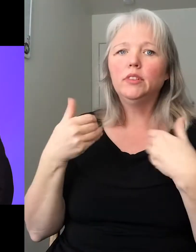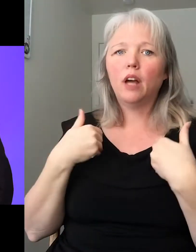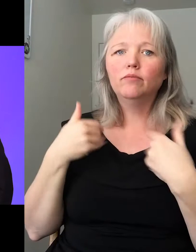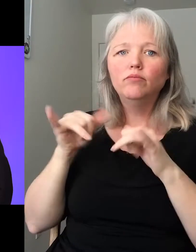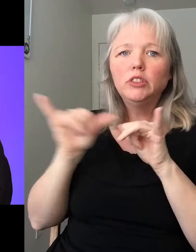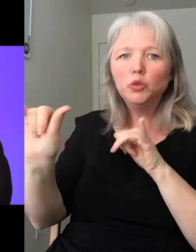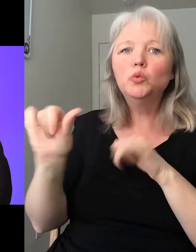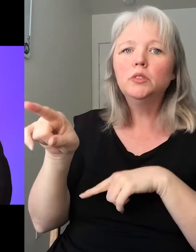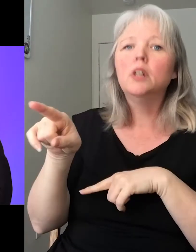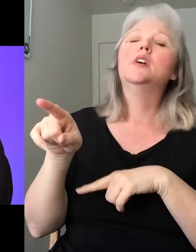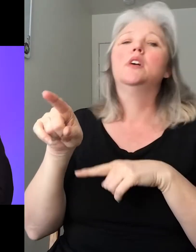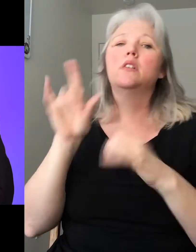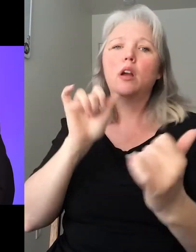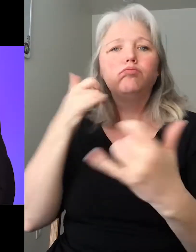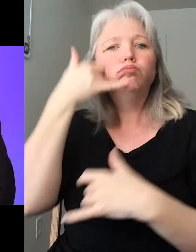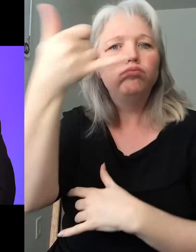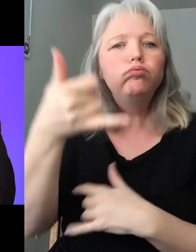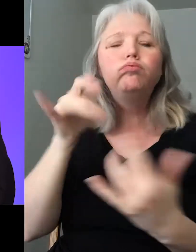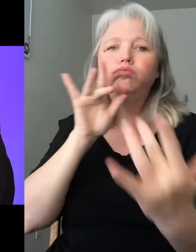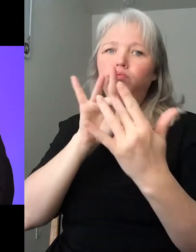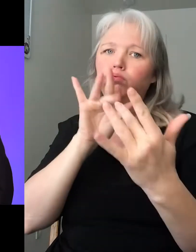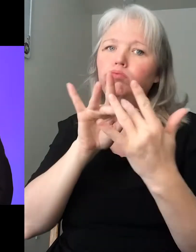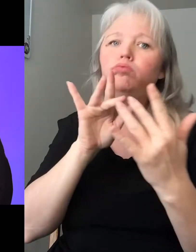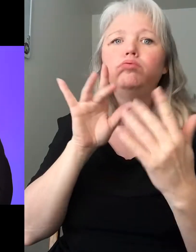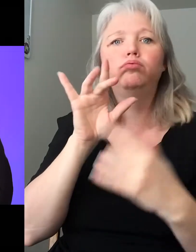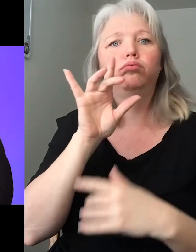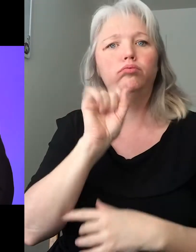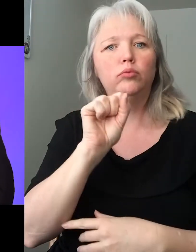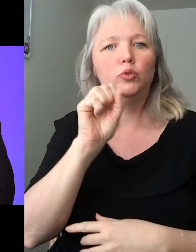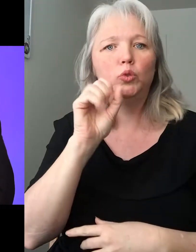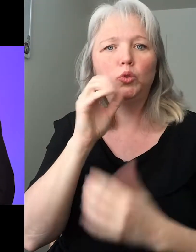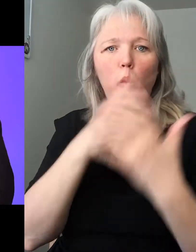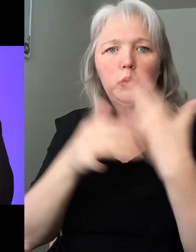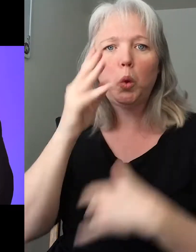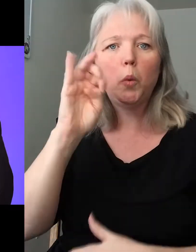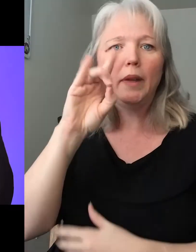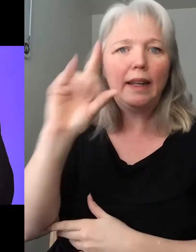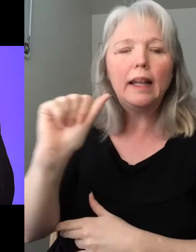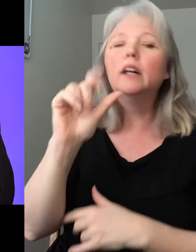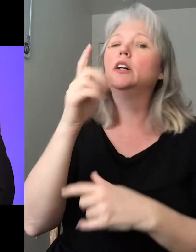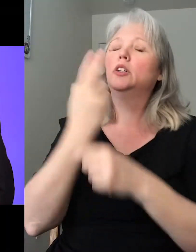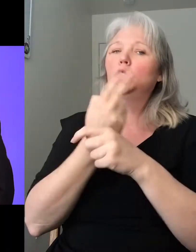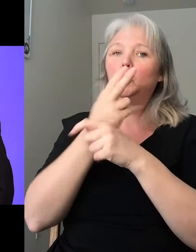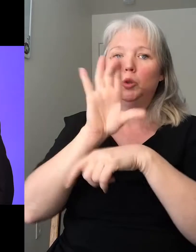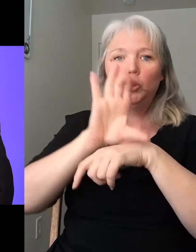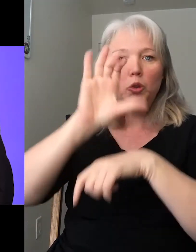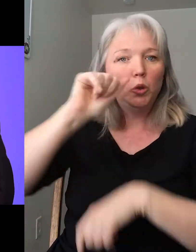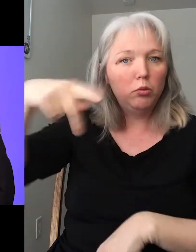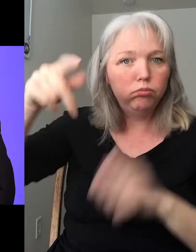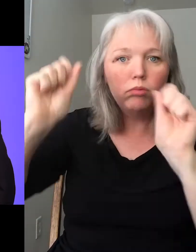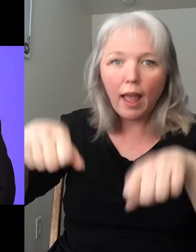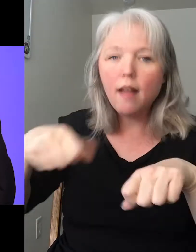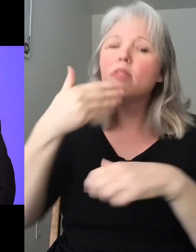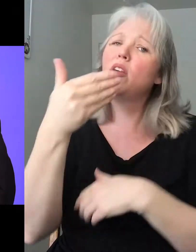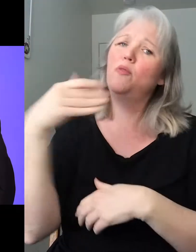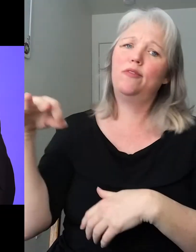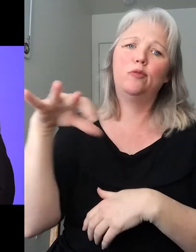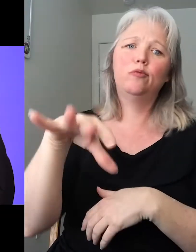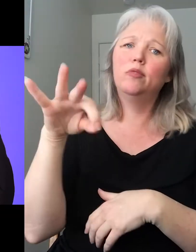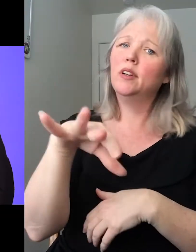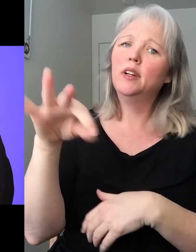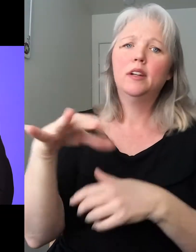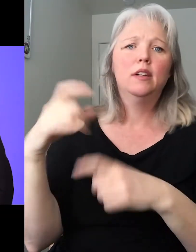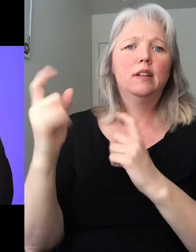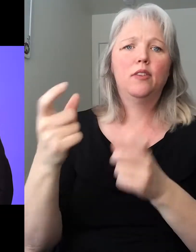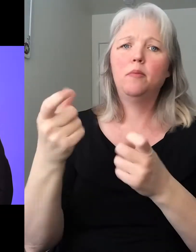out to us on social media. You can visit our website. You can use the church app. I want to thank you for giving during this time. So many of you have mailed